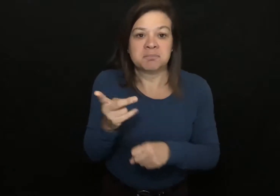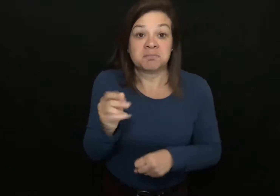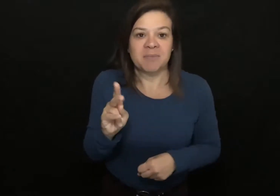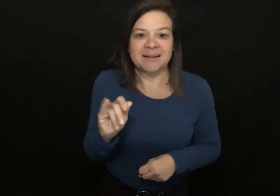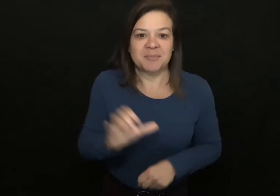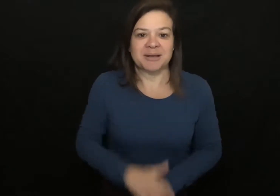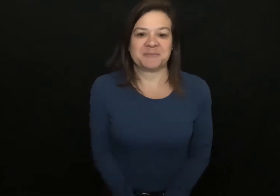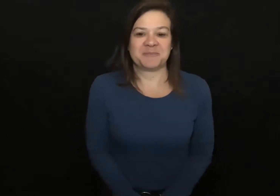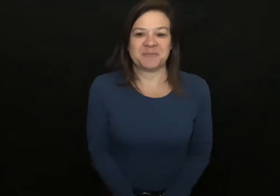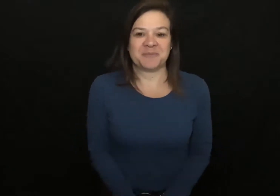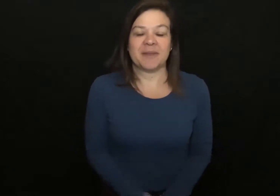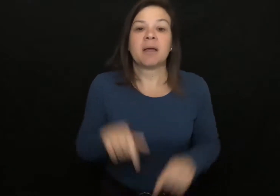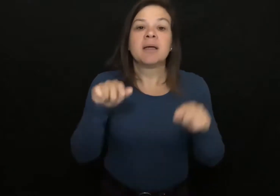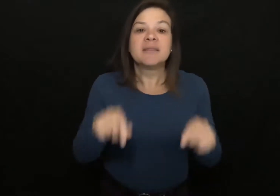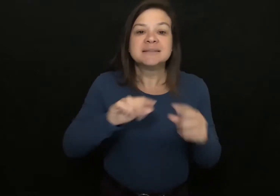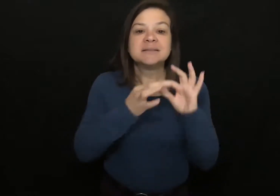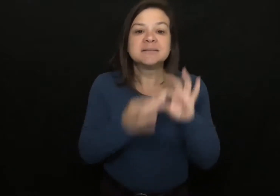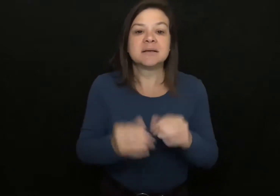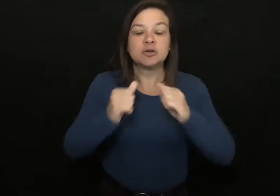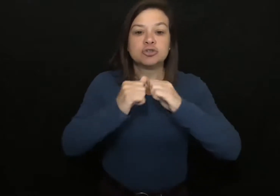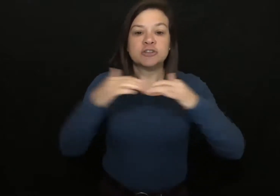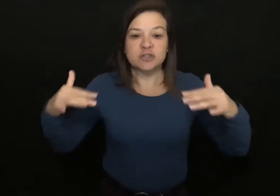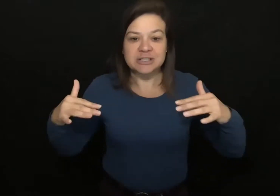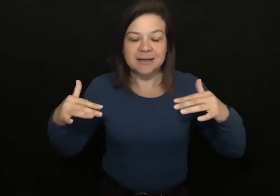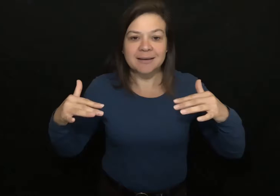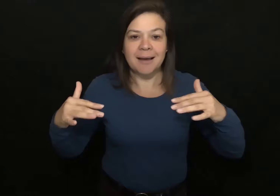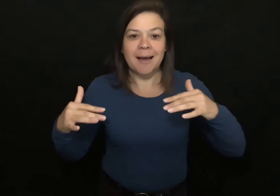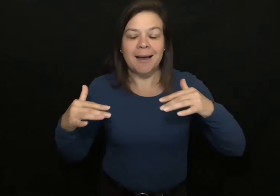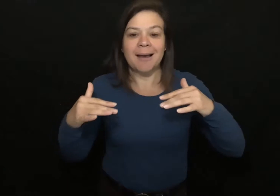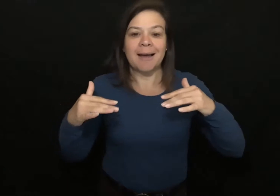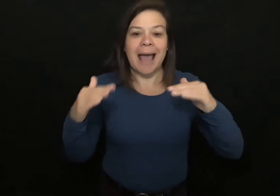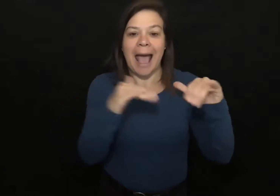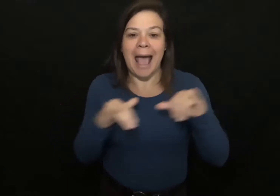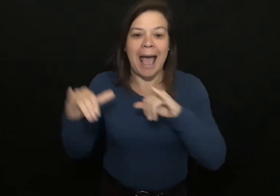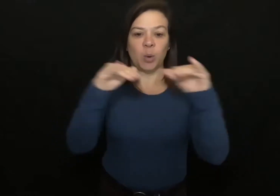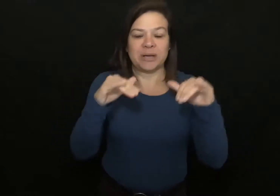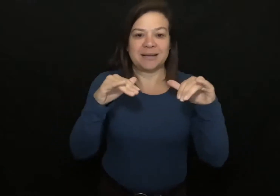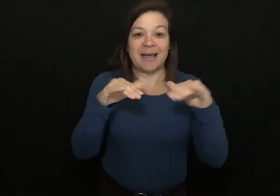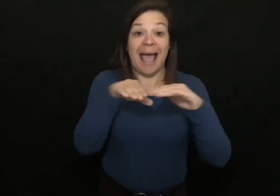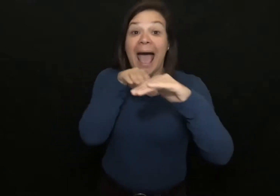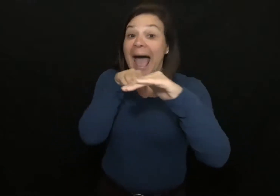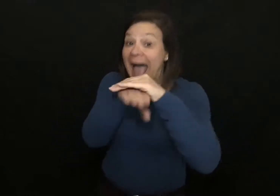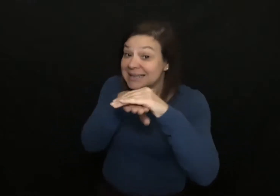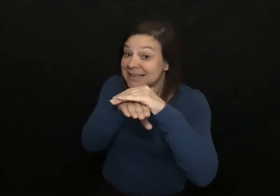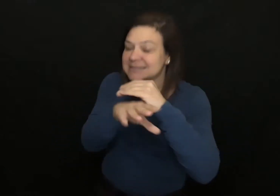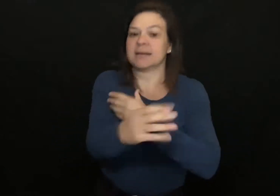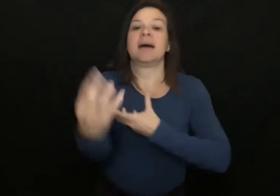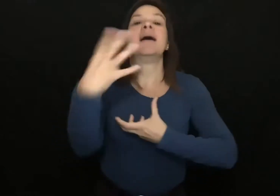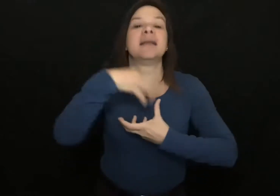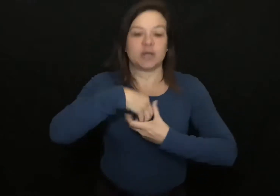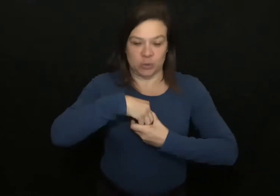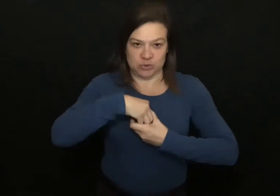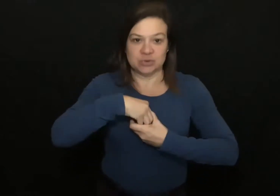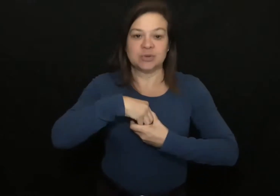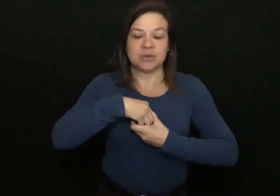is about diversity, equity, access, and inclusion. And as